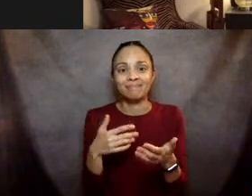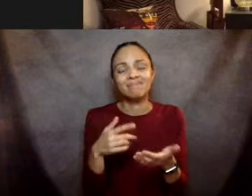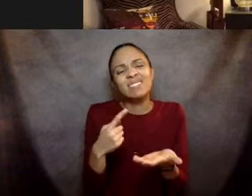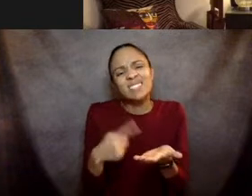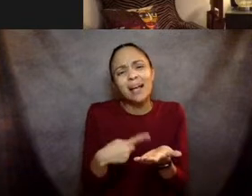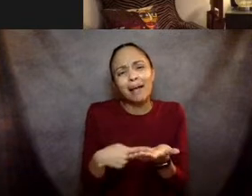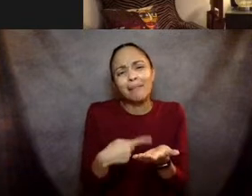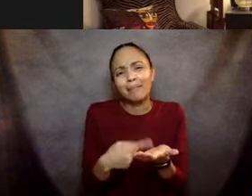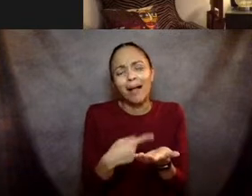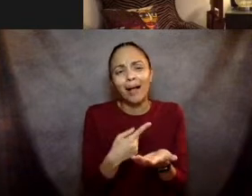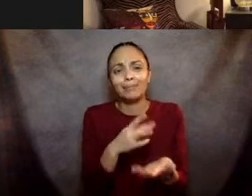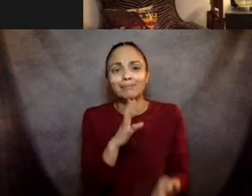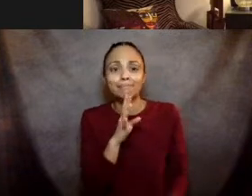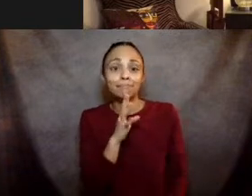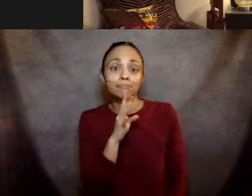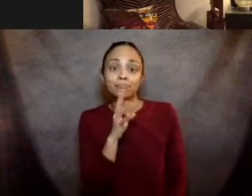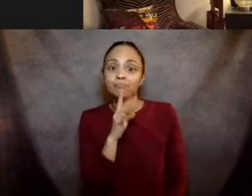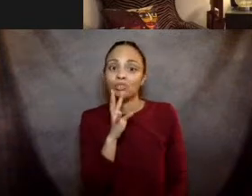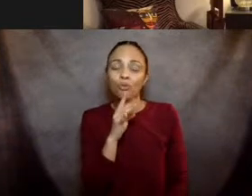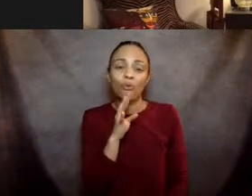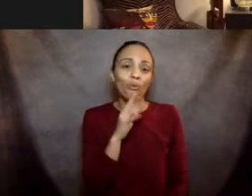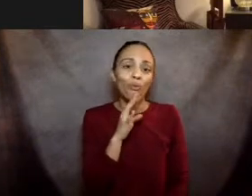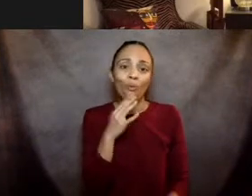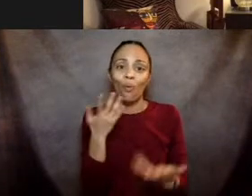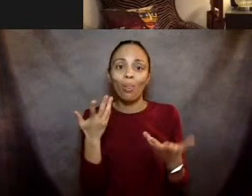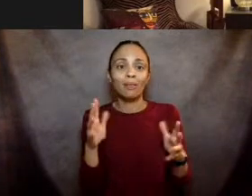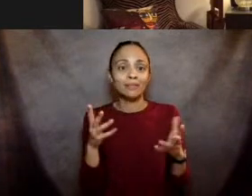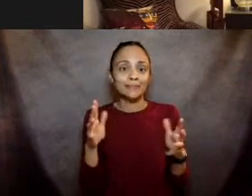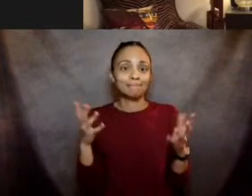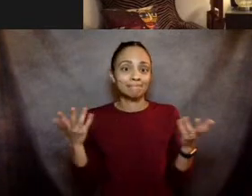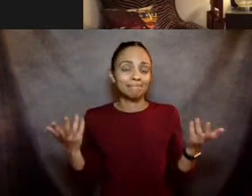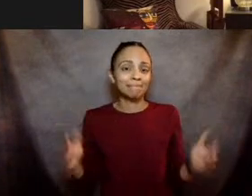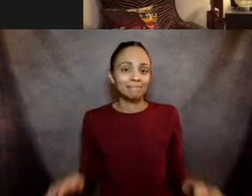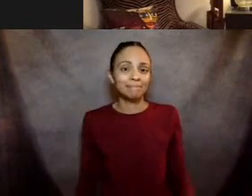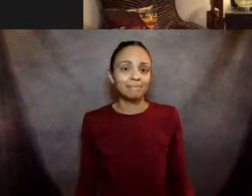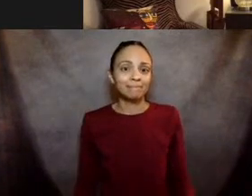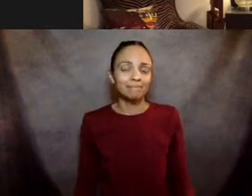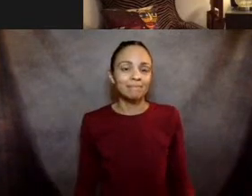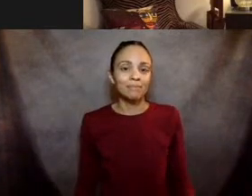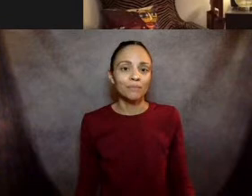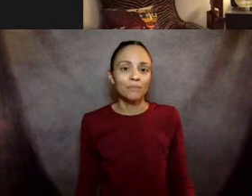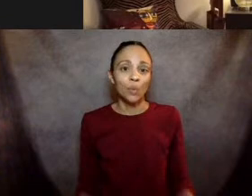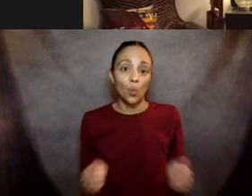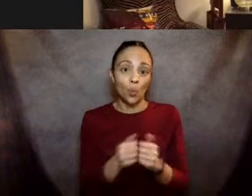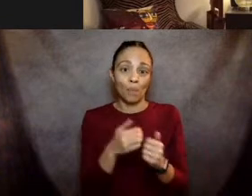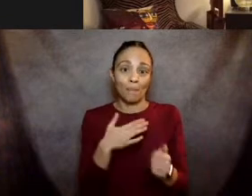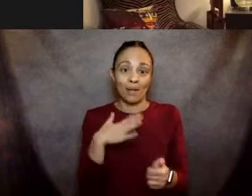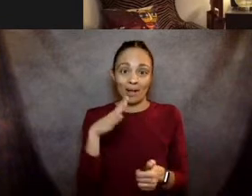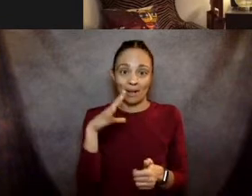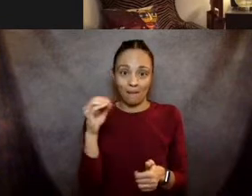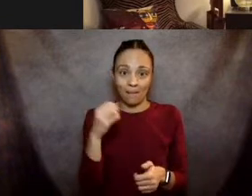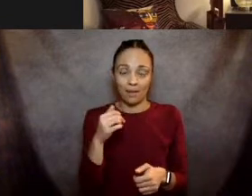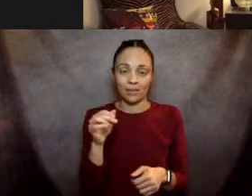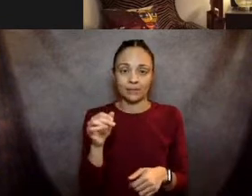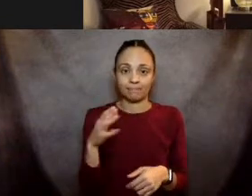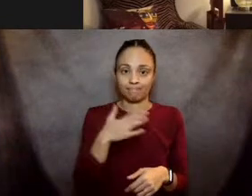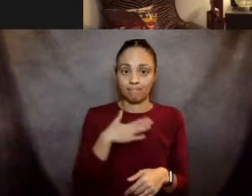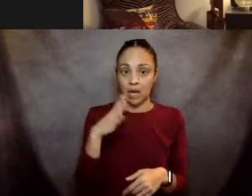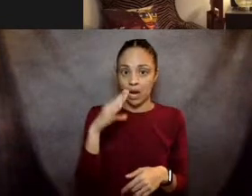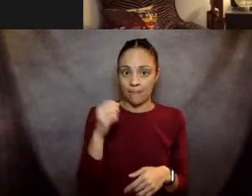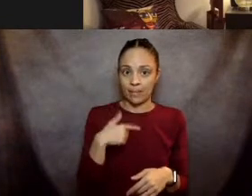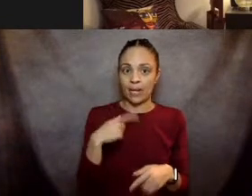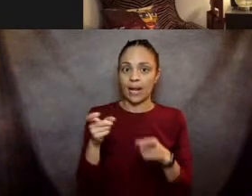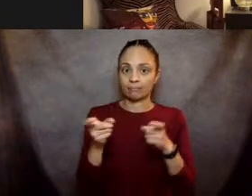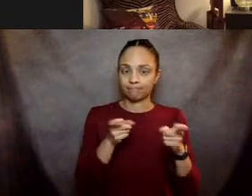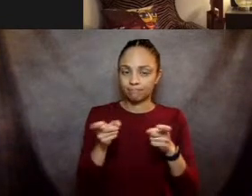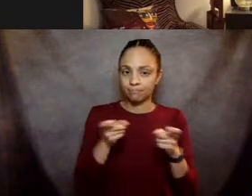especially in the company, you know, the company that I direct. Sometimes I look at them and I can tell that this one